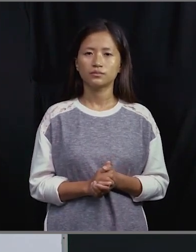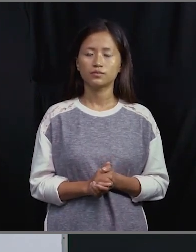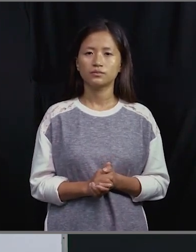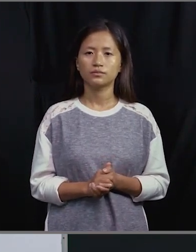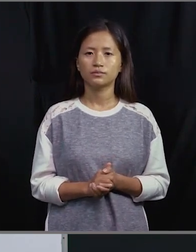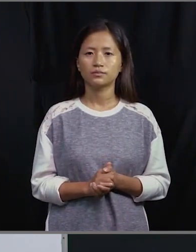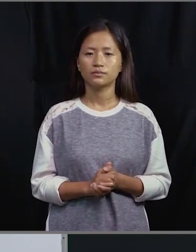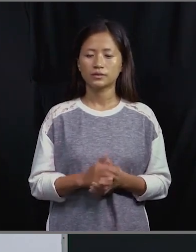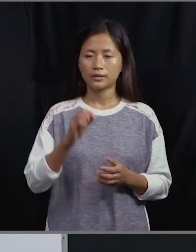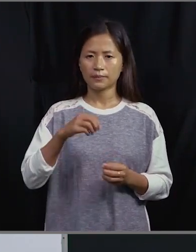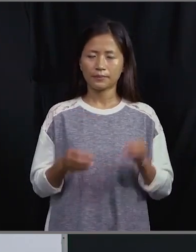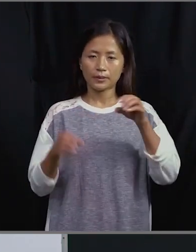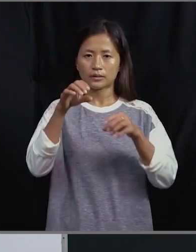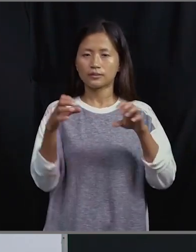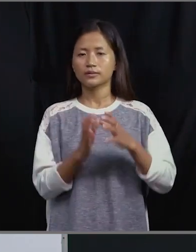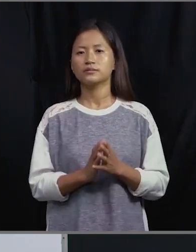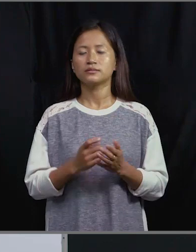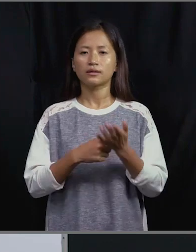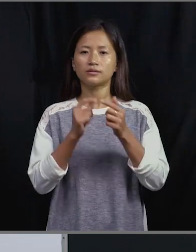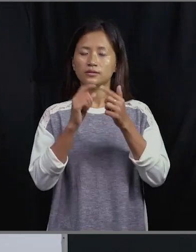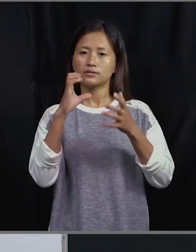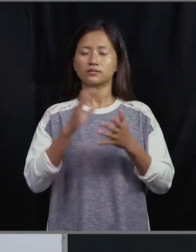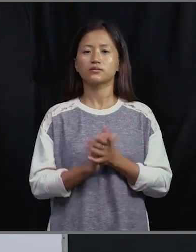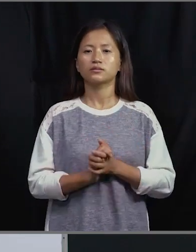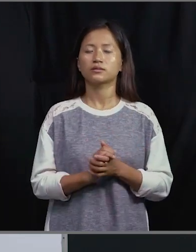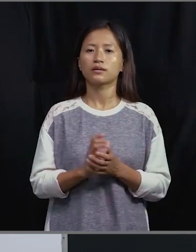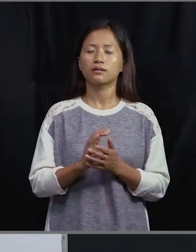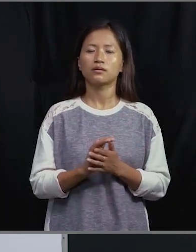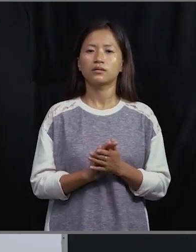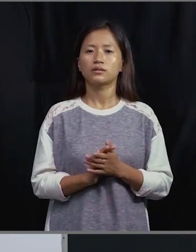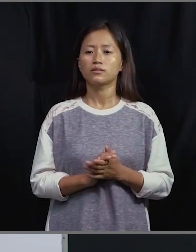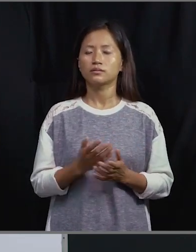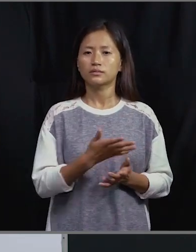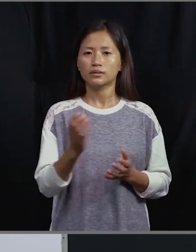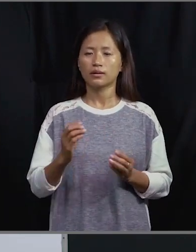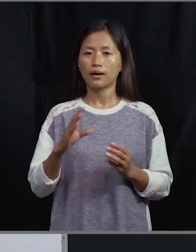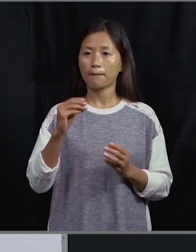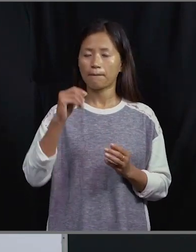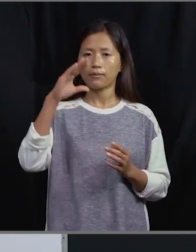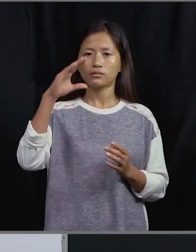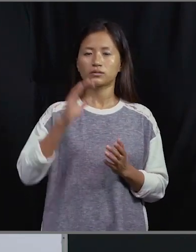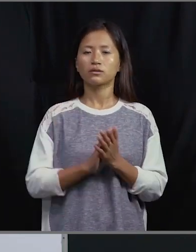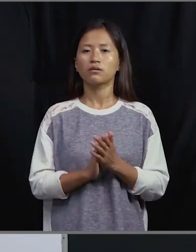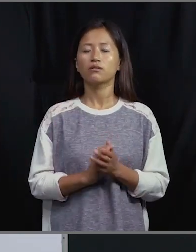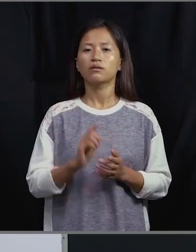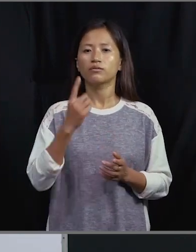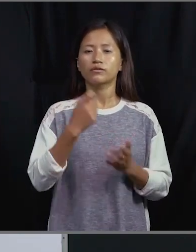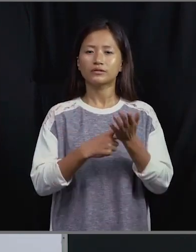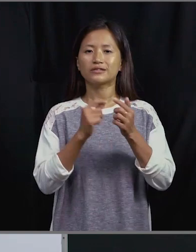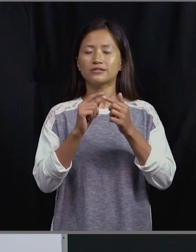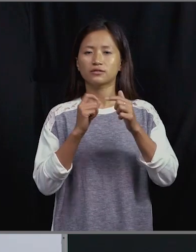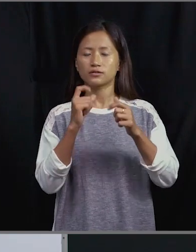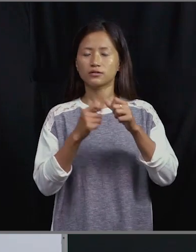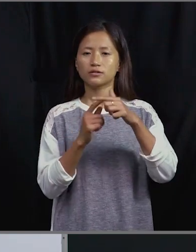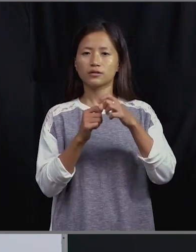Now, in many chemical reactions, it happens that the amount of one of the reactants